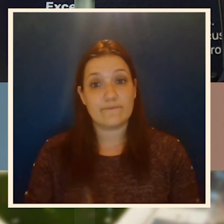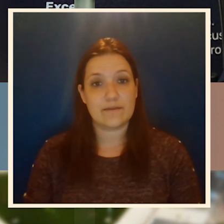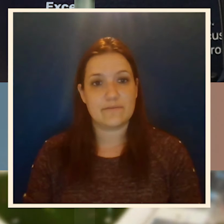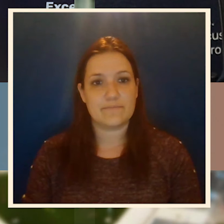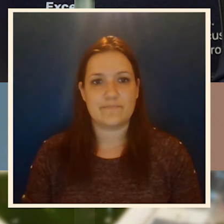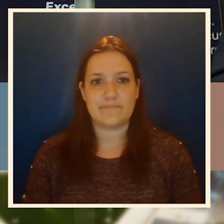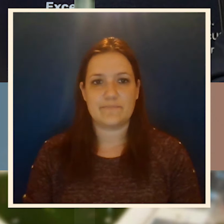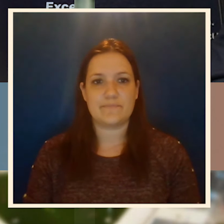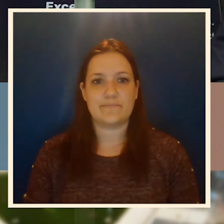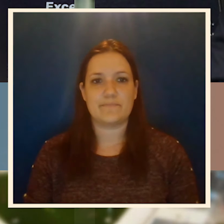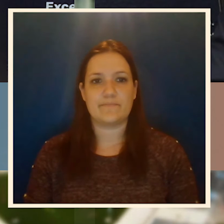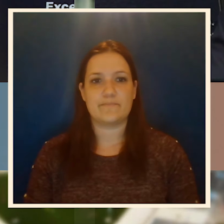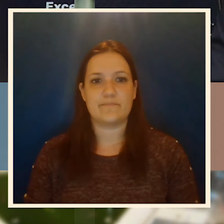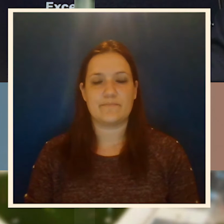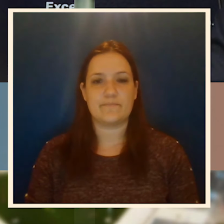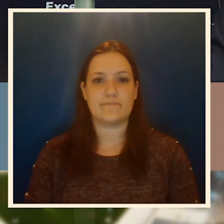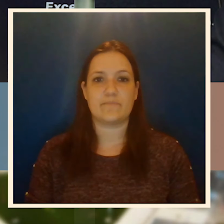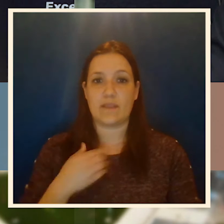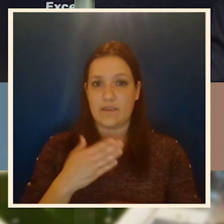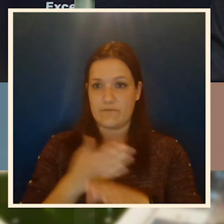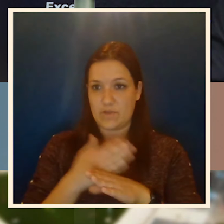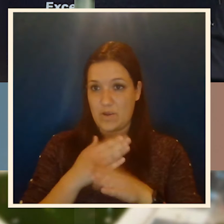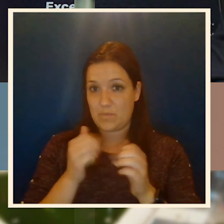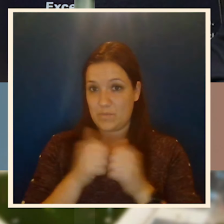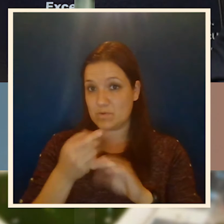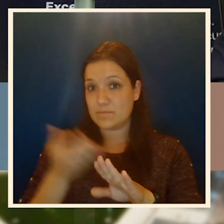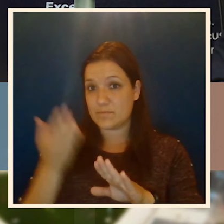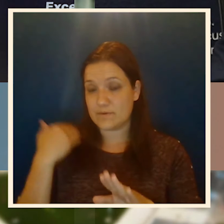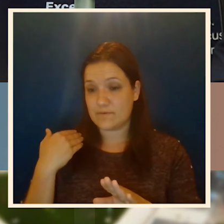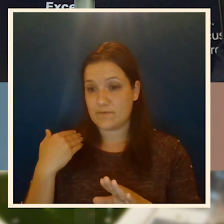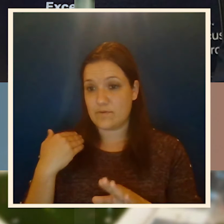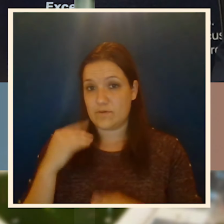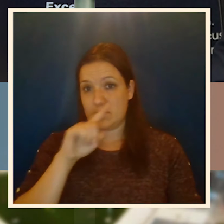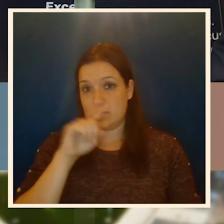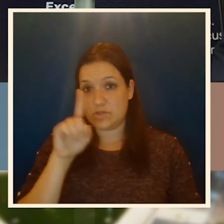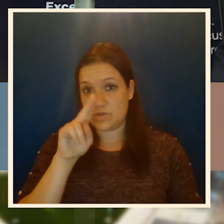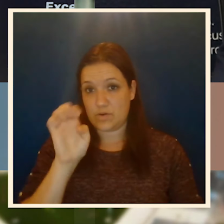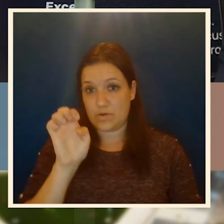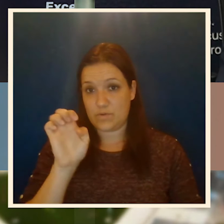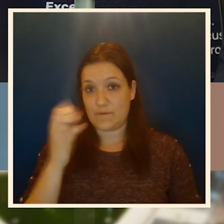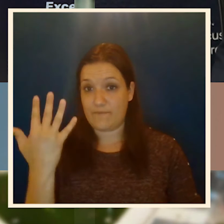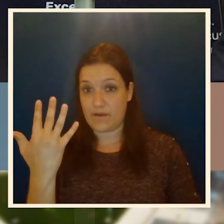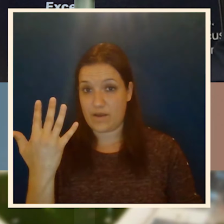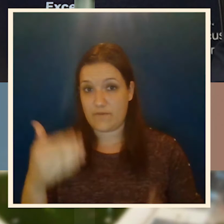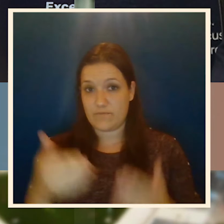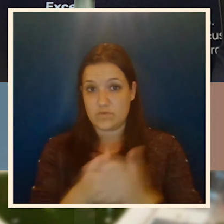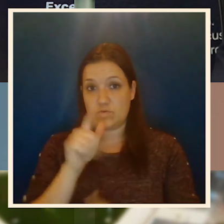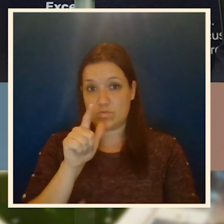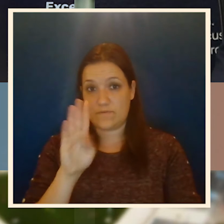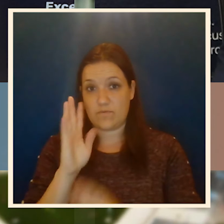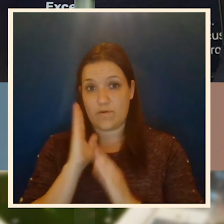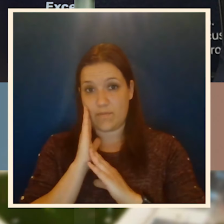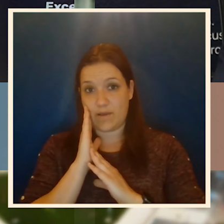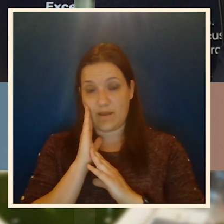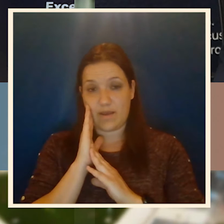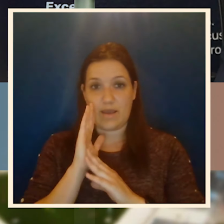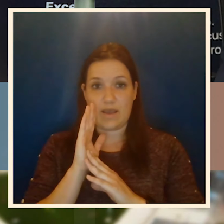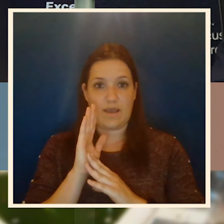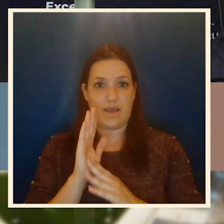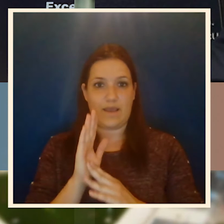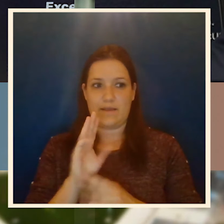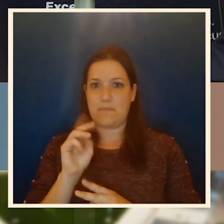So, as I have shared with you in the past, that Zone 5, the new 24-bed,